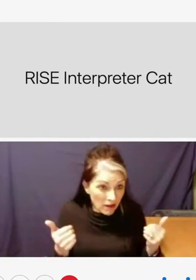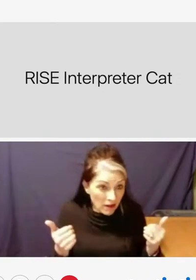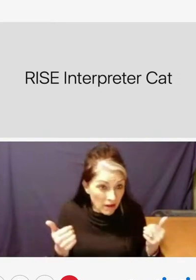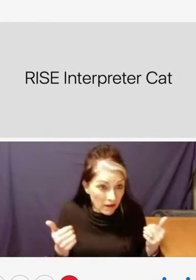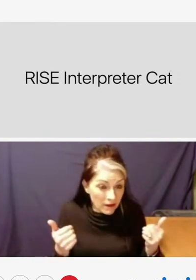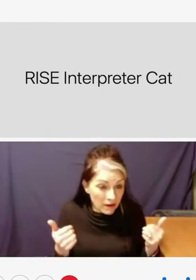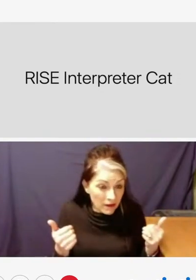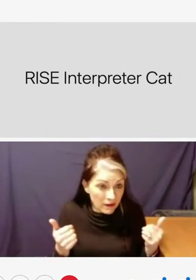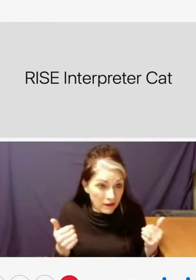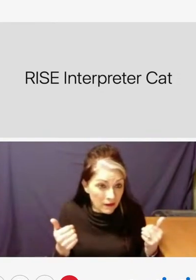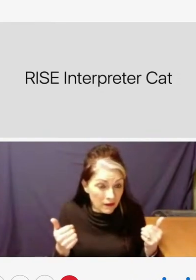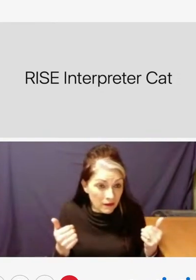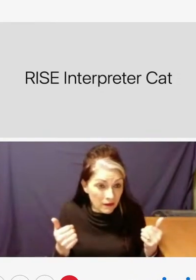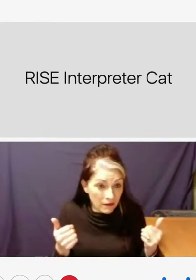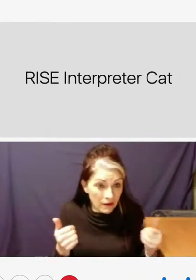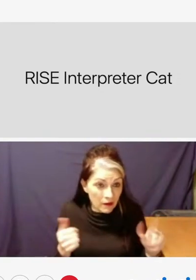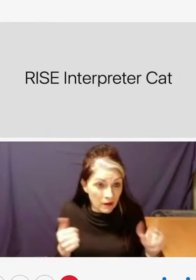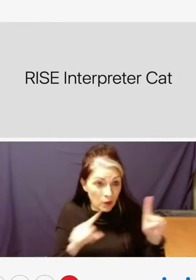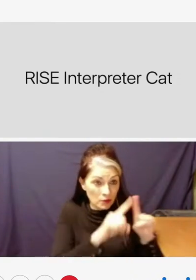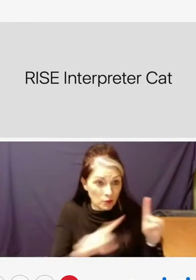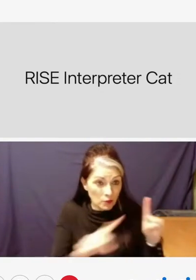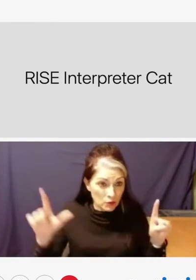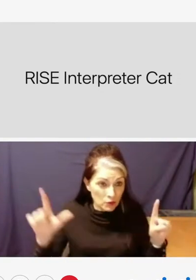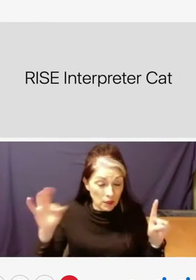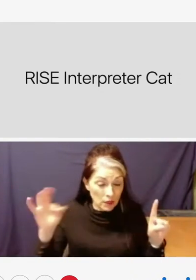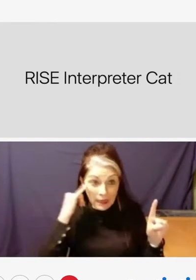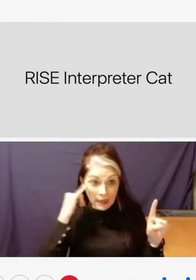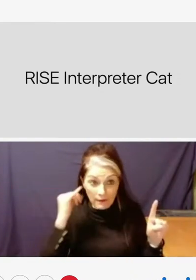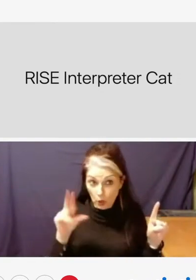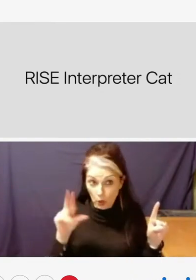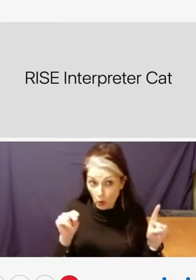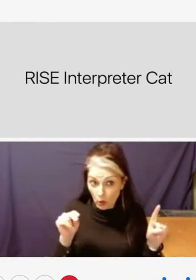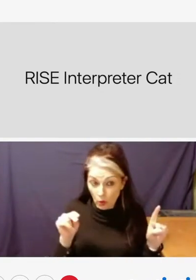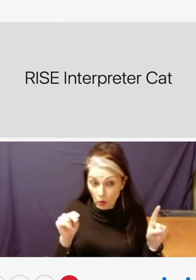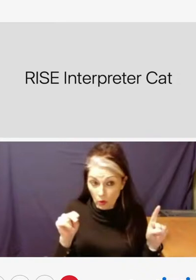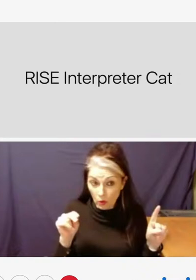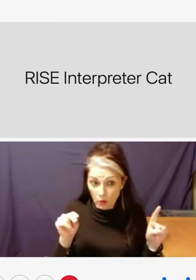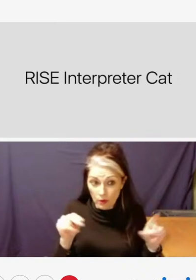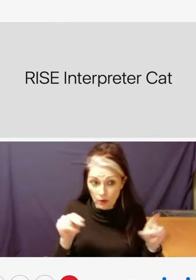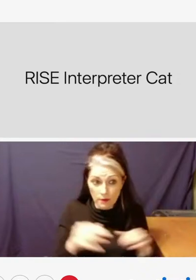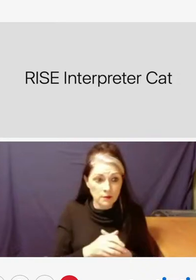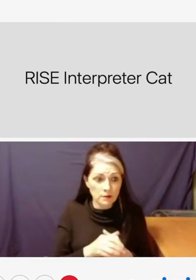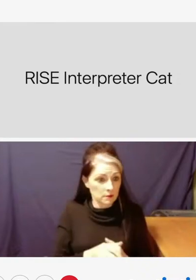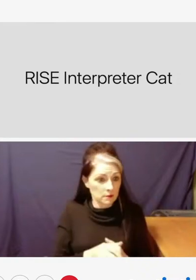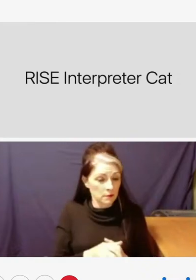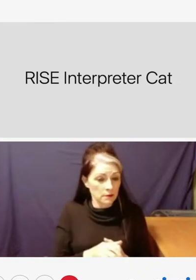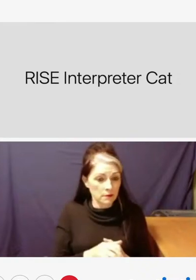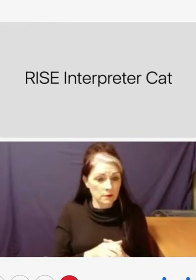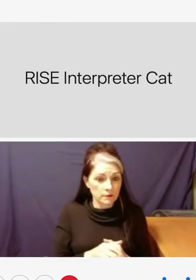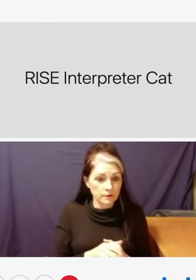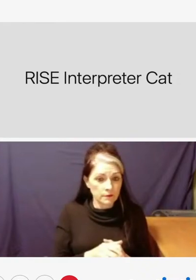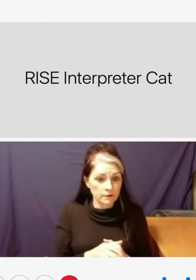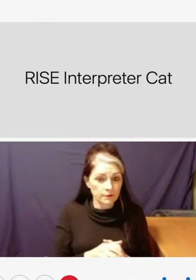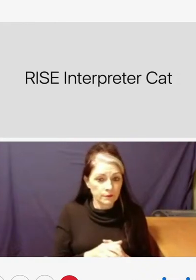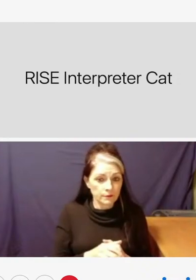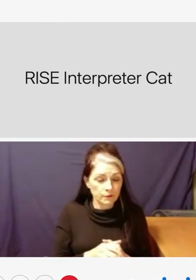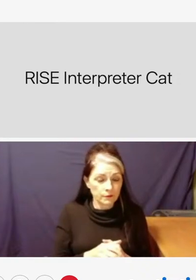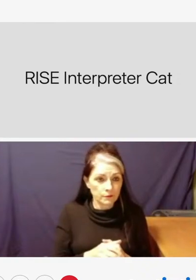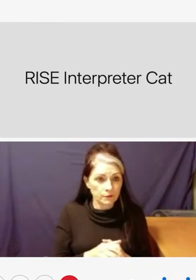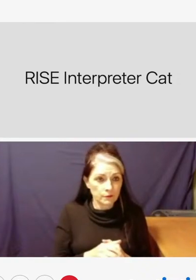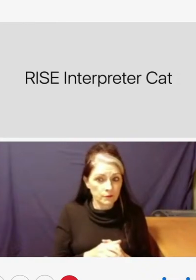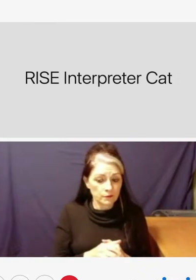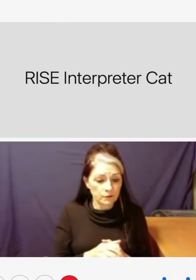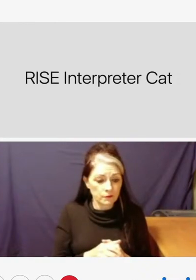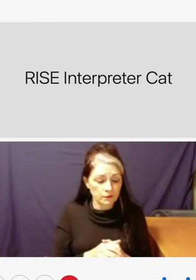separately if not um I would like to uh let's